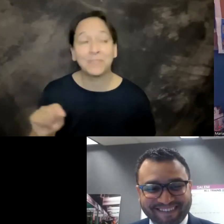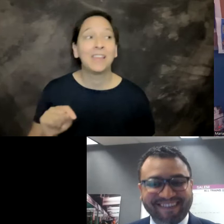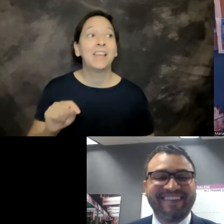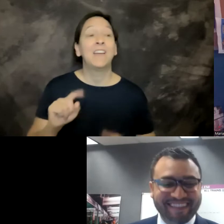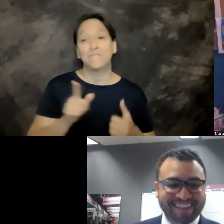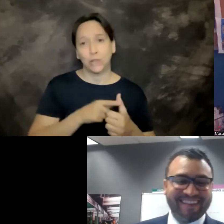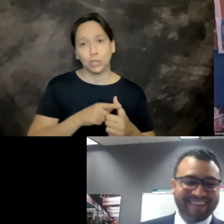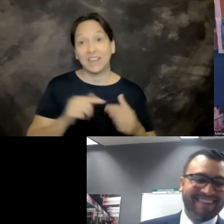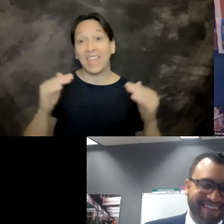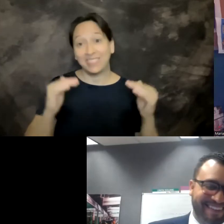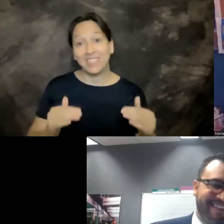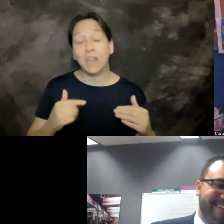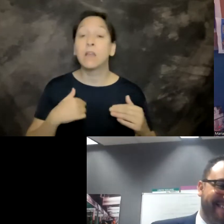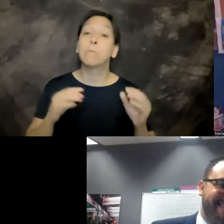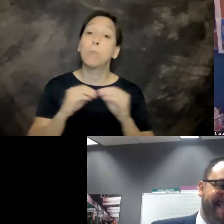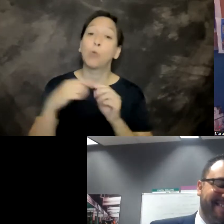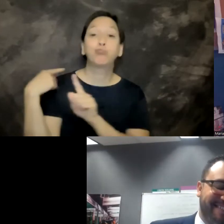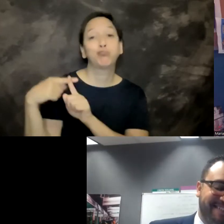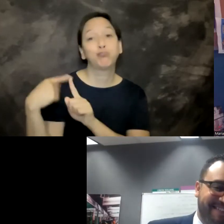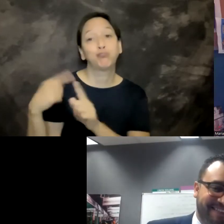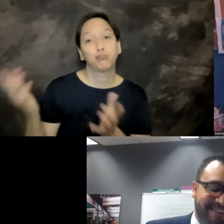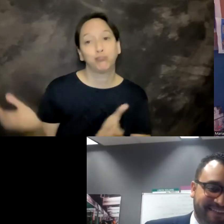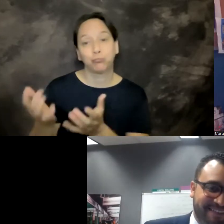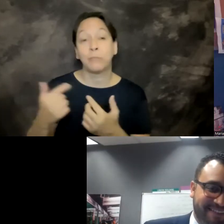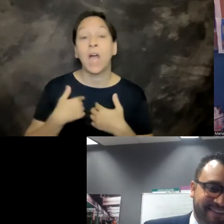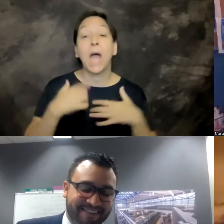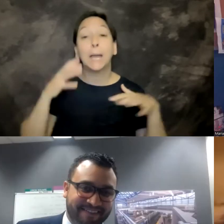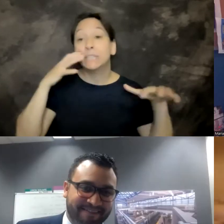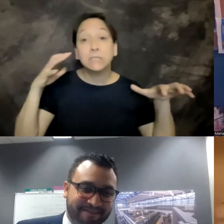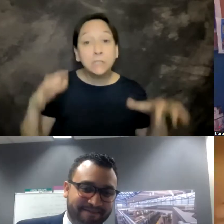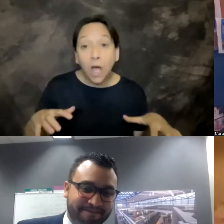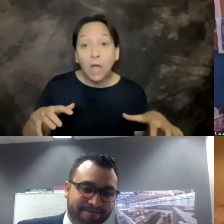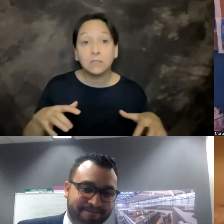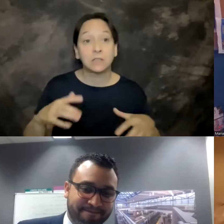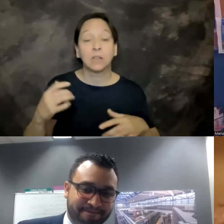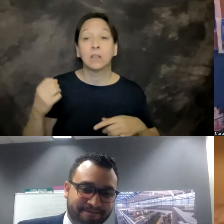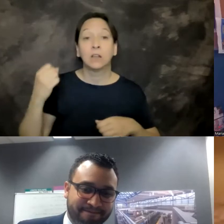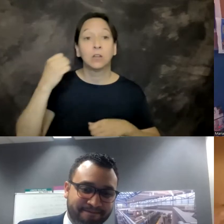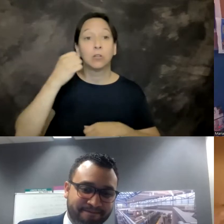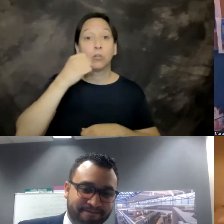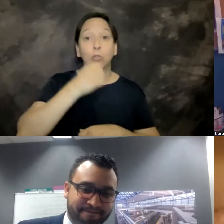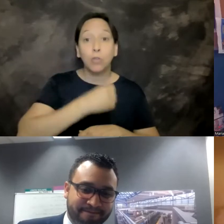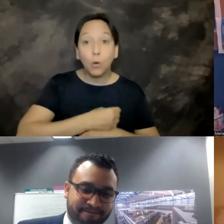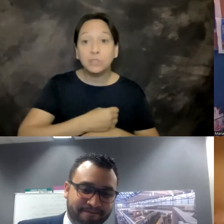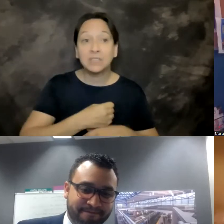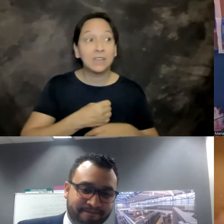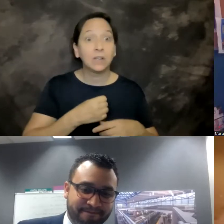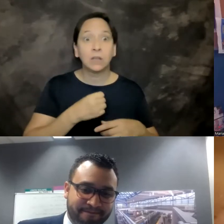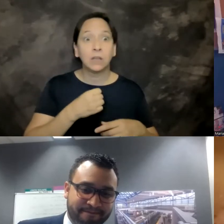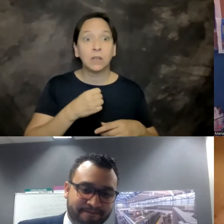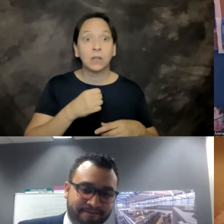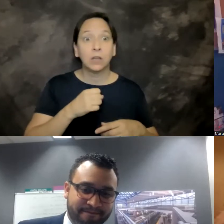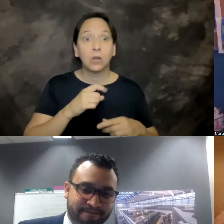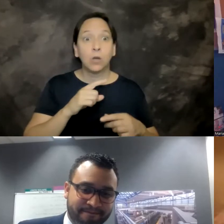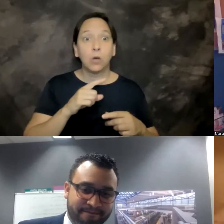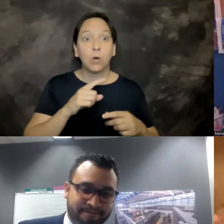the end. I am stunned that the Orange Line closing is not what we were told it would be when we ripped off the